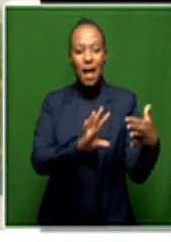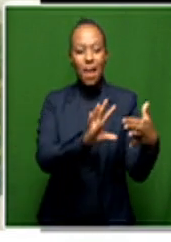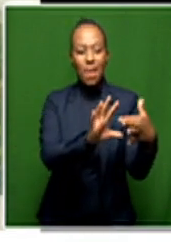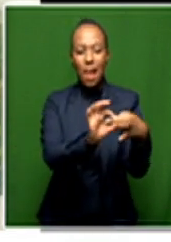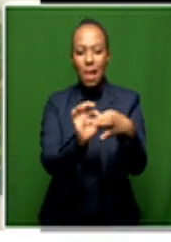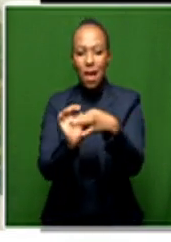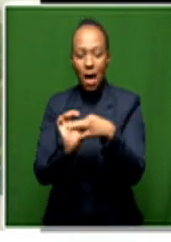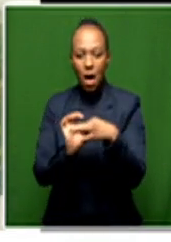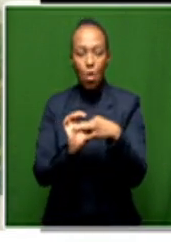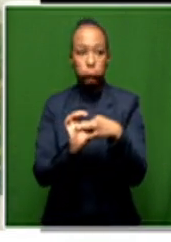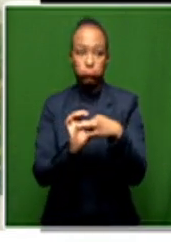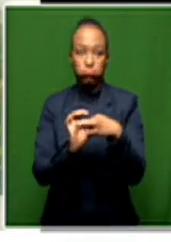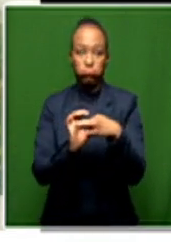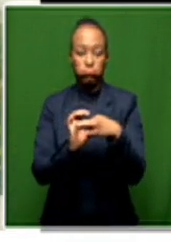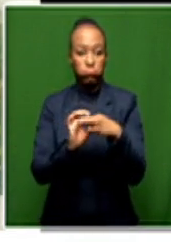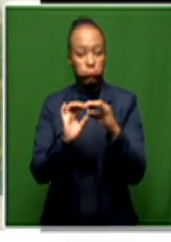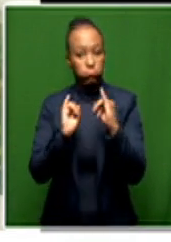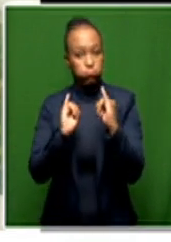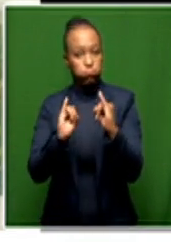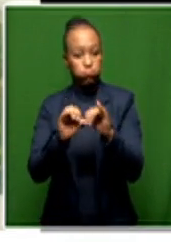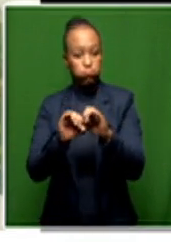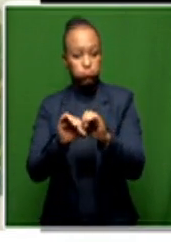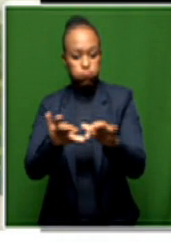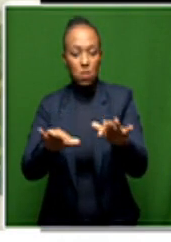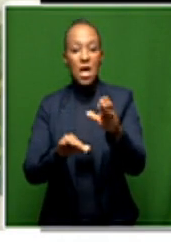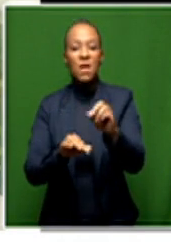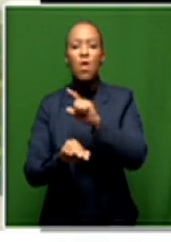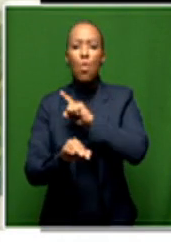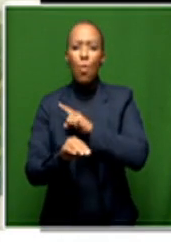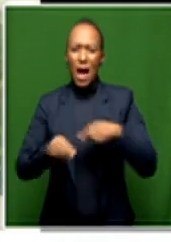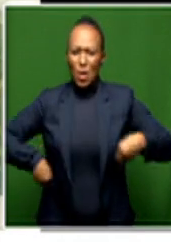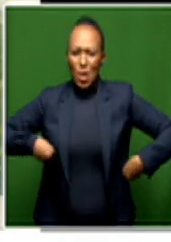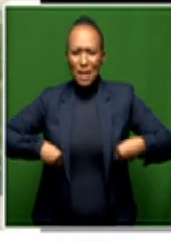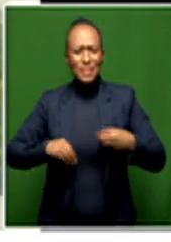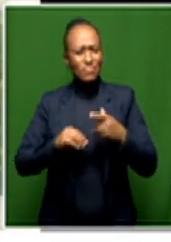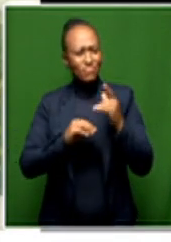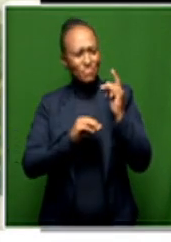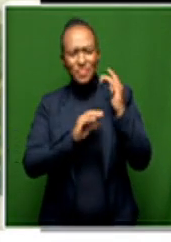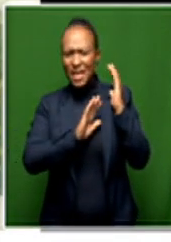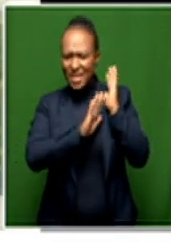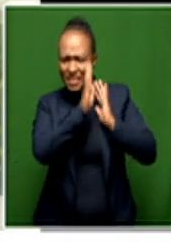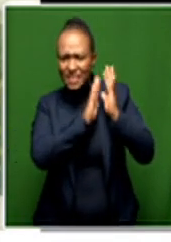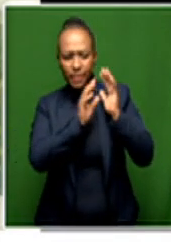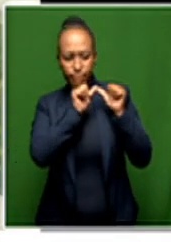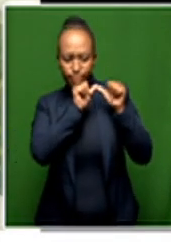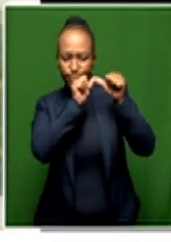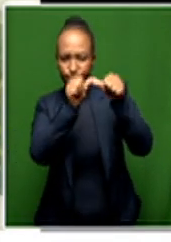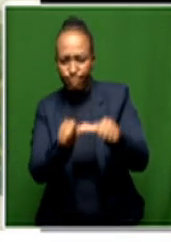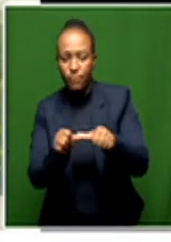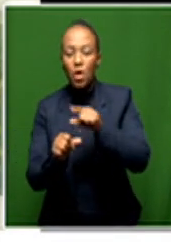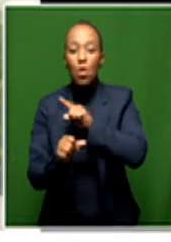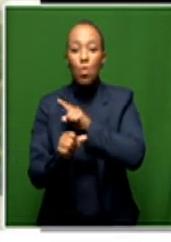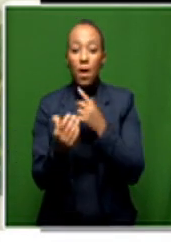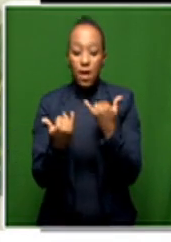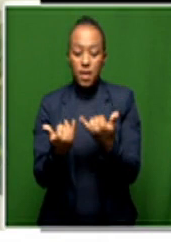widespread, and we are dealing with historic matters. The issue you raised specifically of the Department of Public Works,